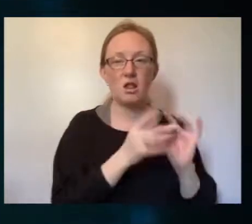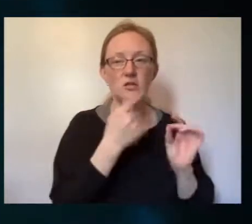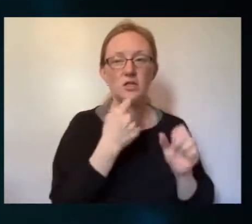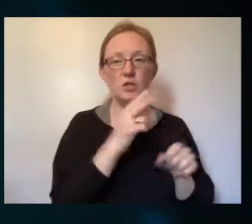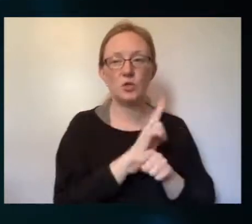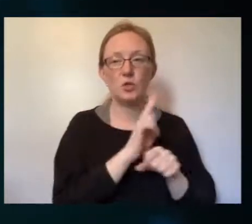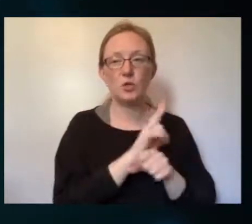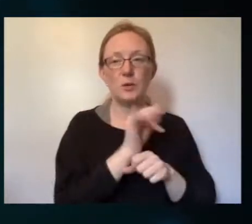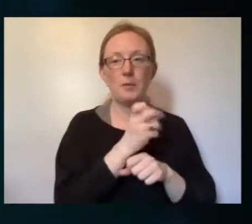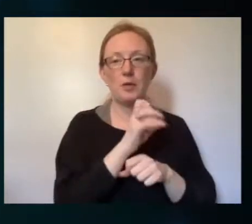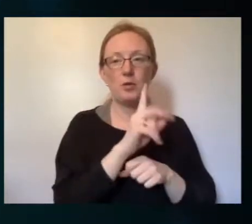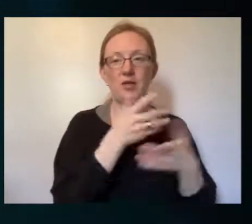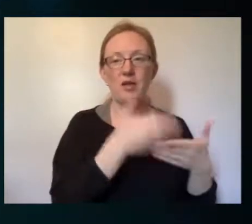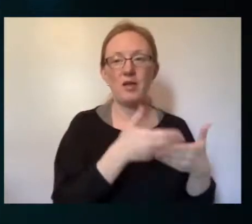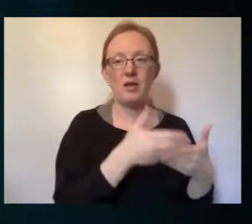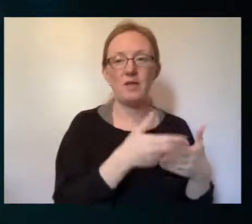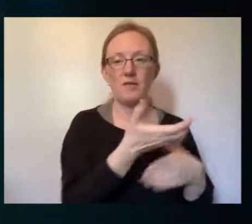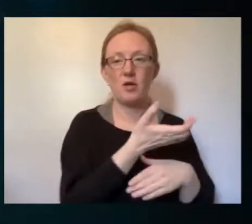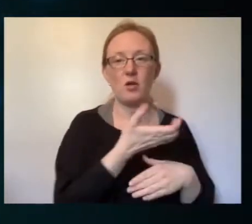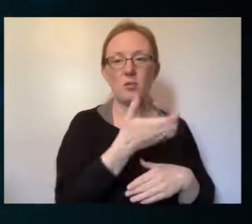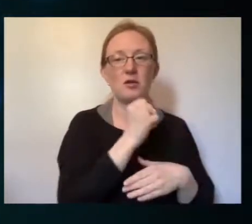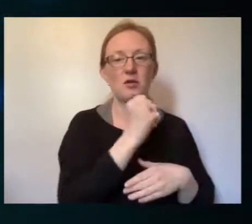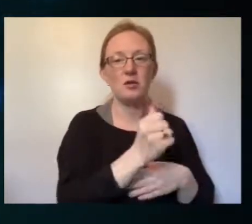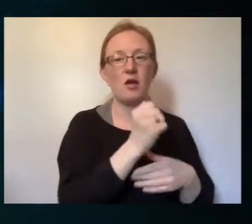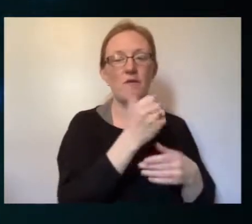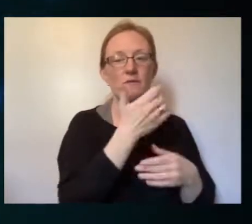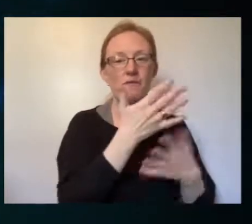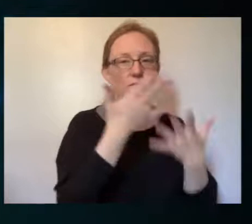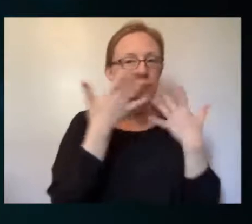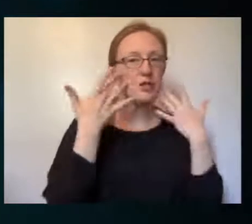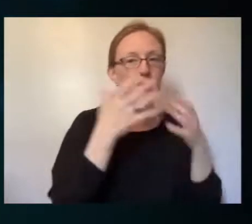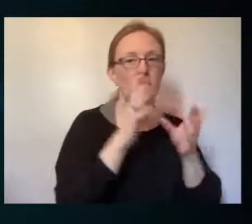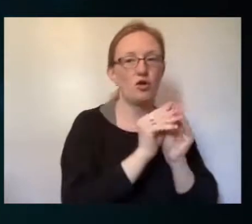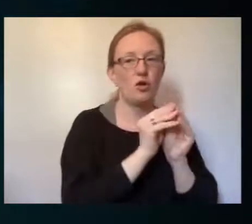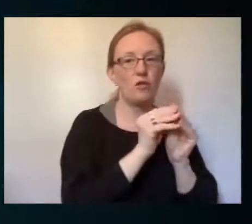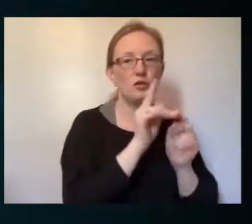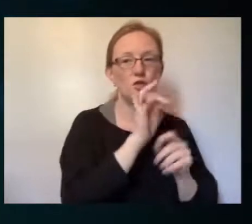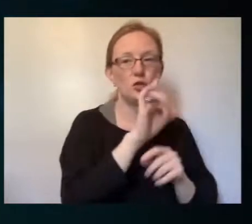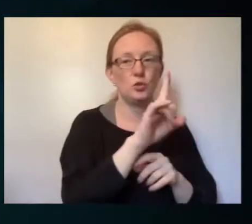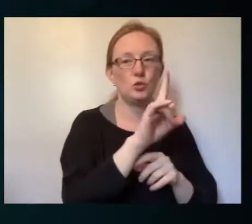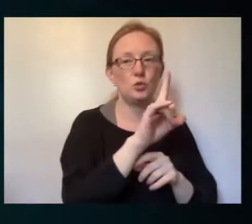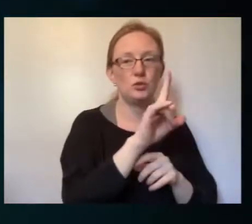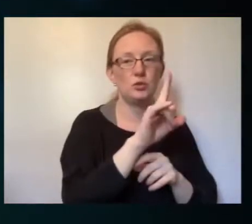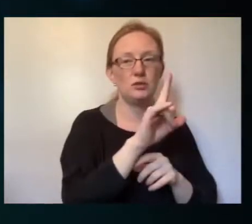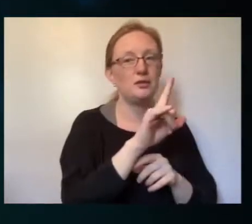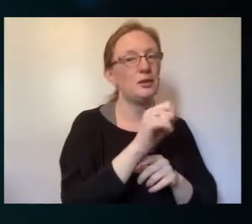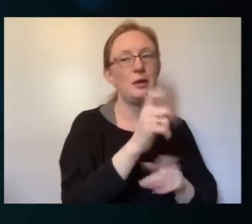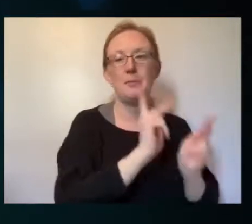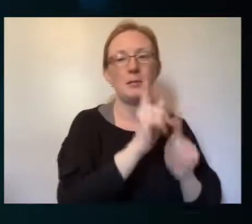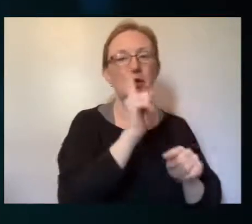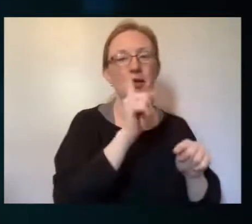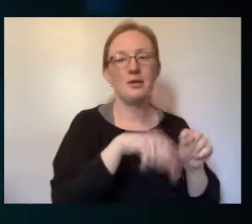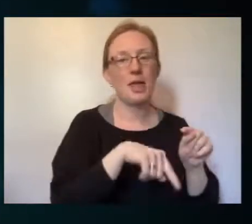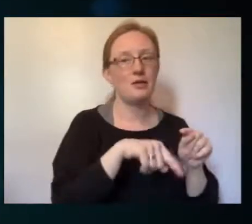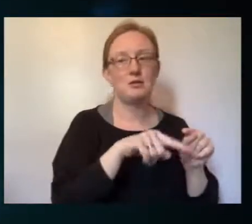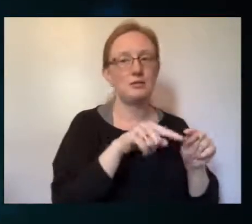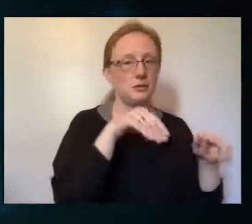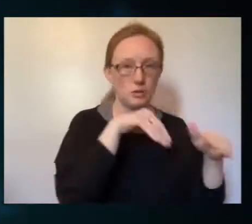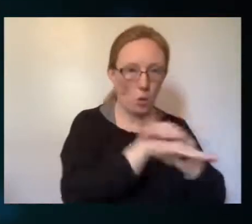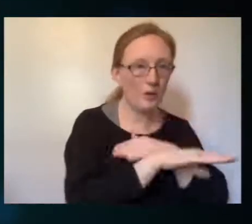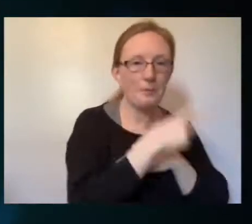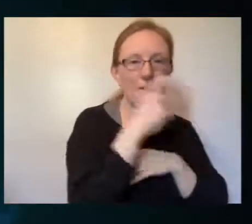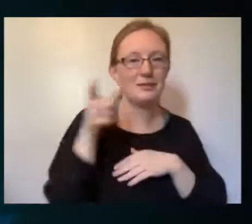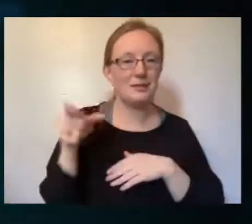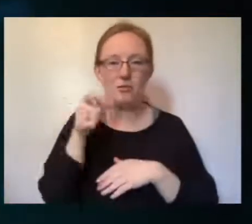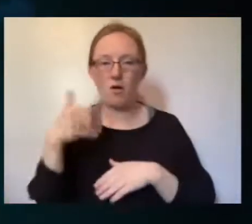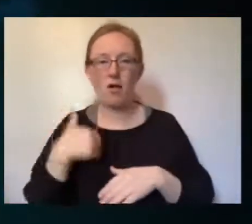bandwidth heavy and or mobile unfriendly conferencing tools serves to sideline participation from mobile first individuals and economies.